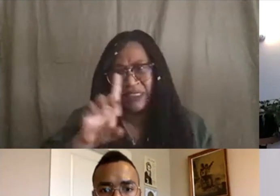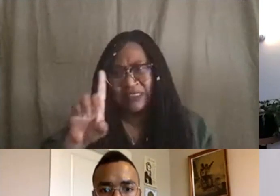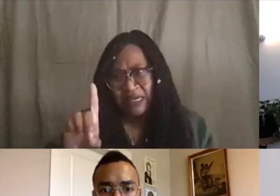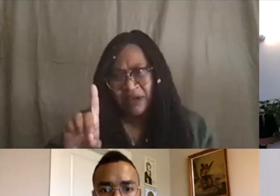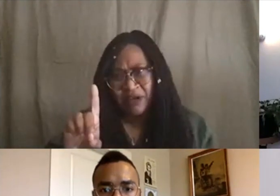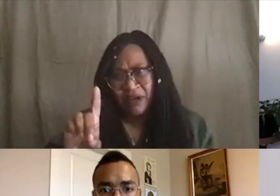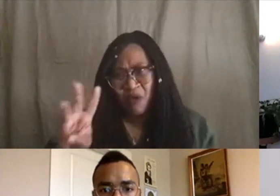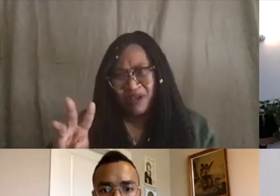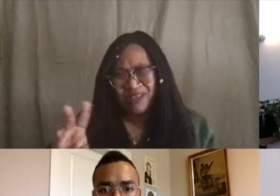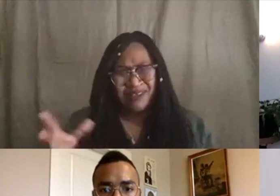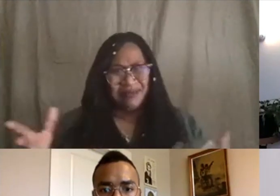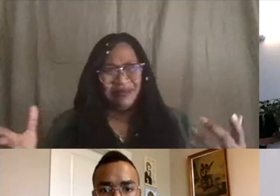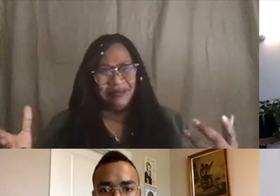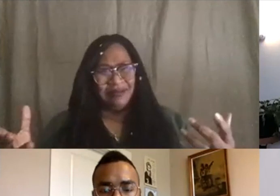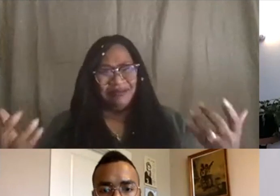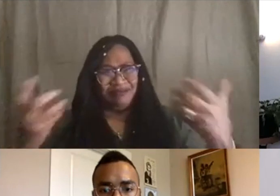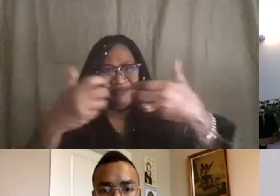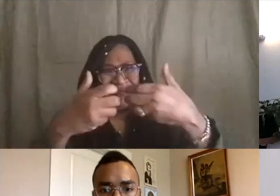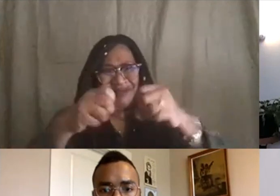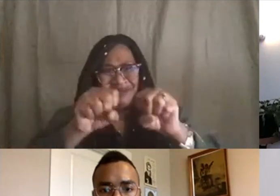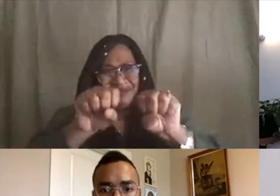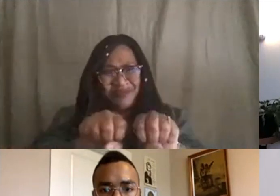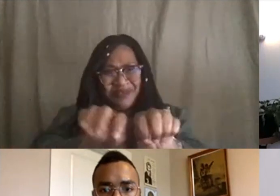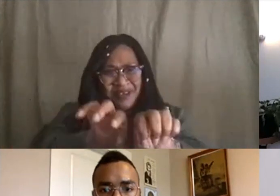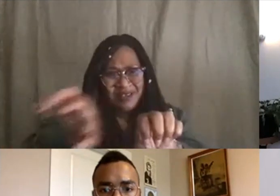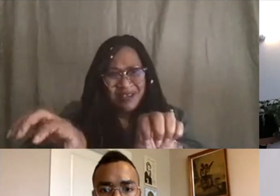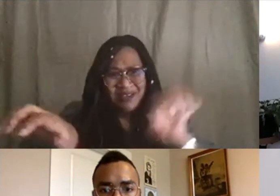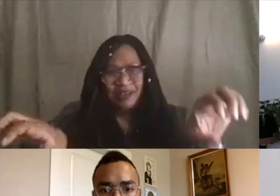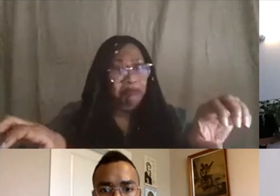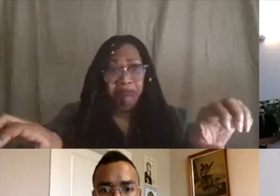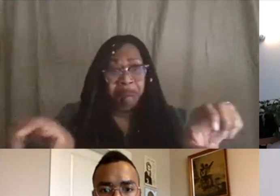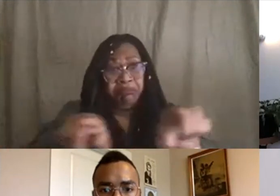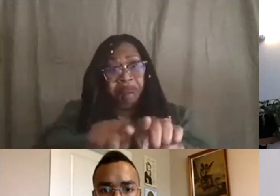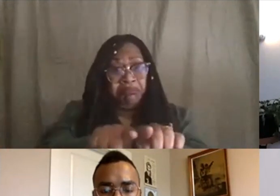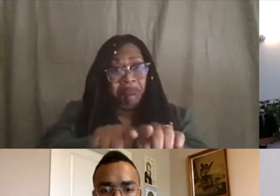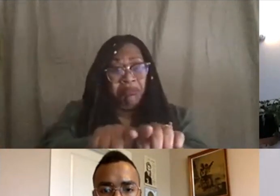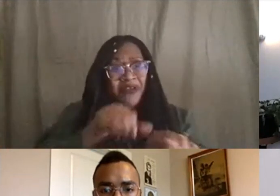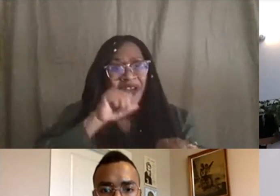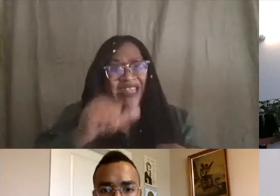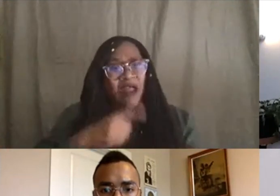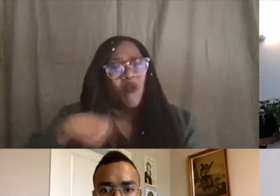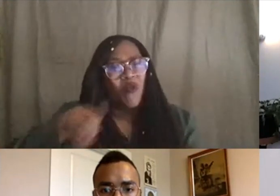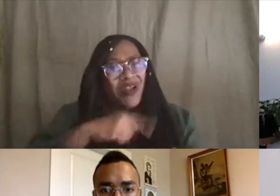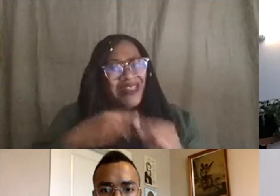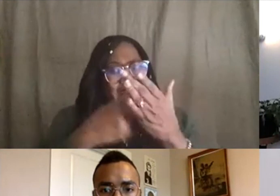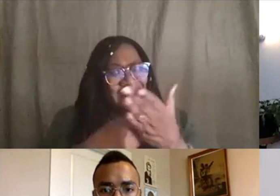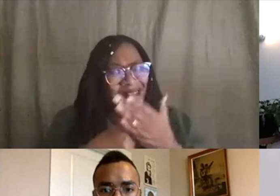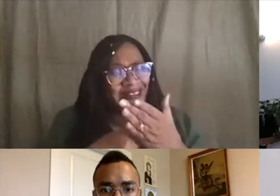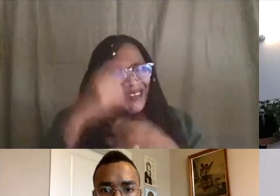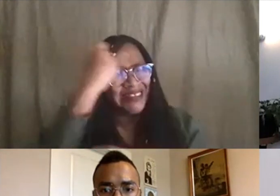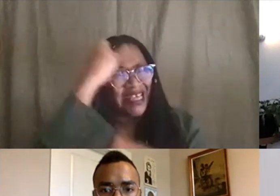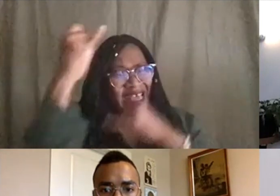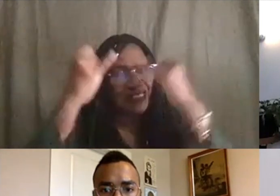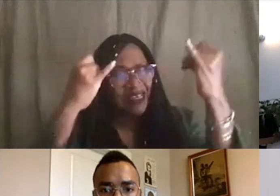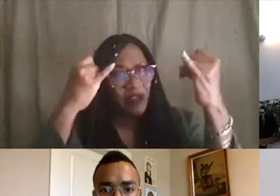really kind of bothered me. It was as if no one in the staff could wrestle with this idea that we have a